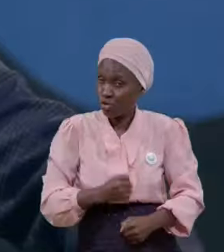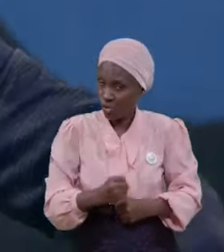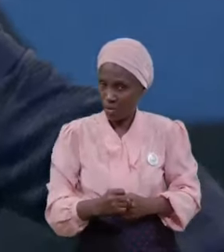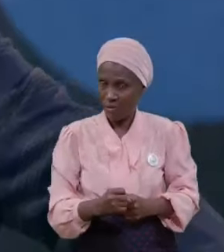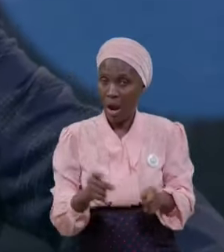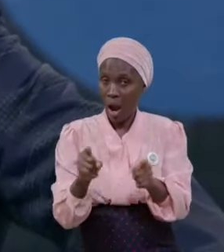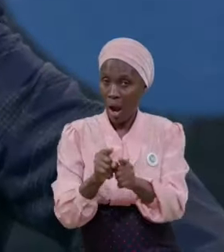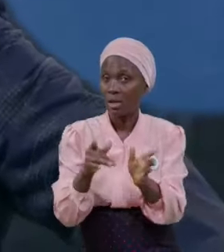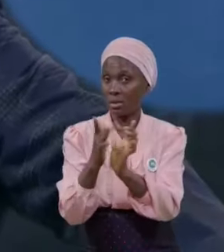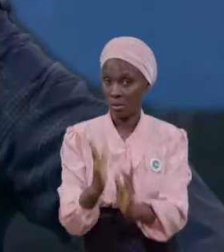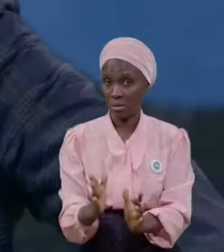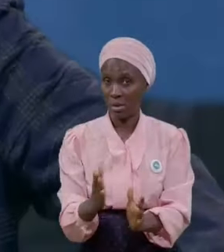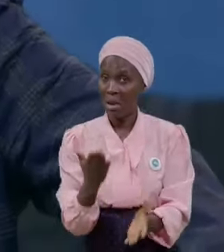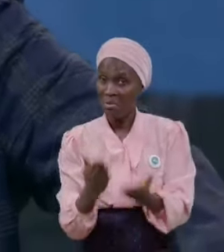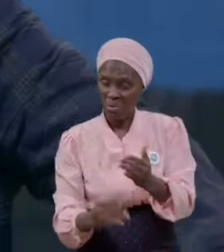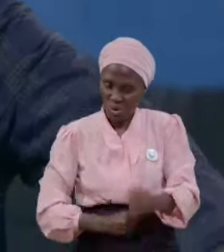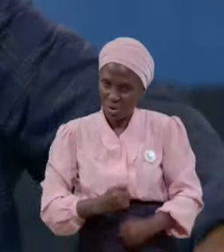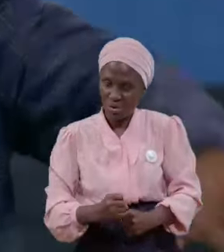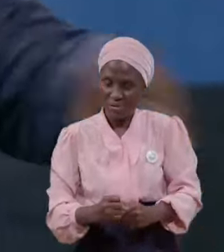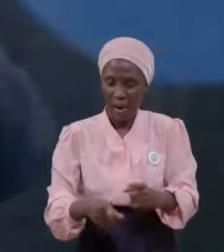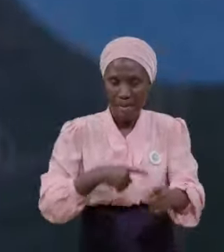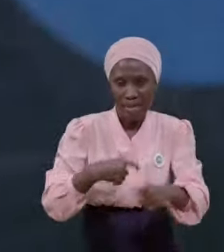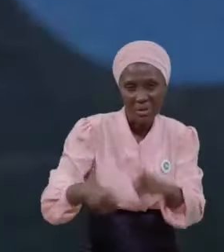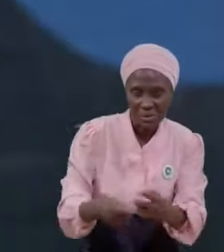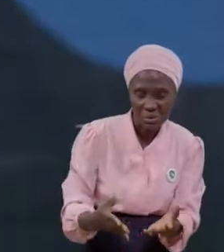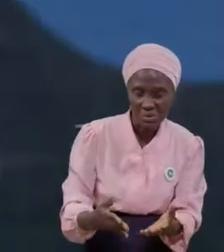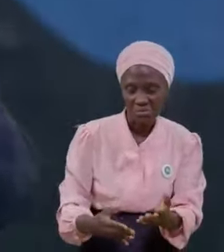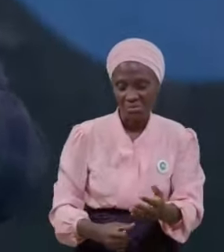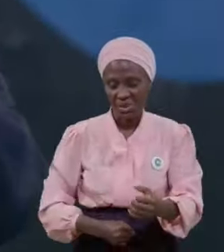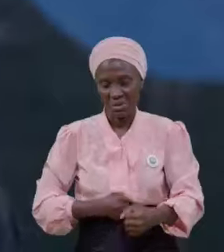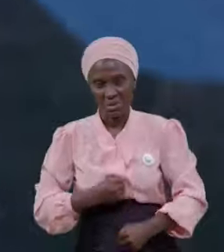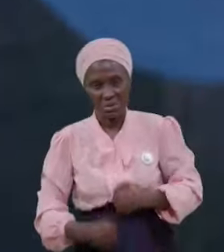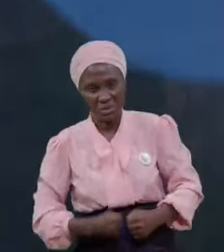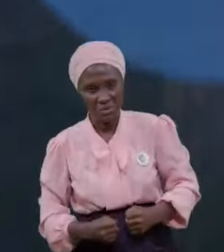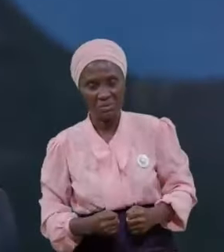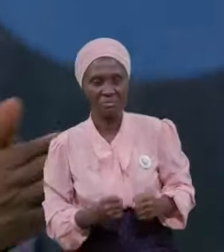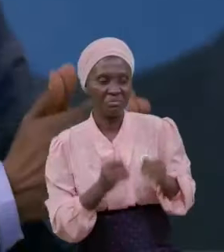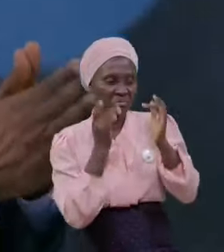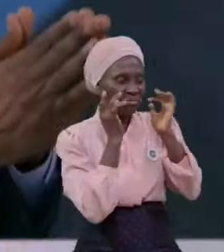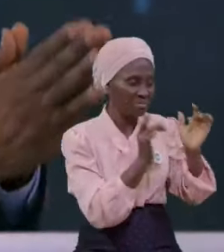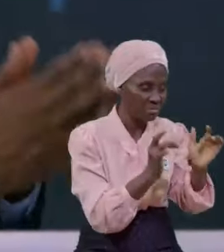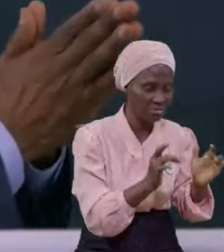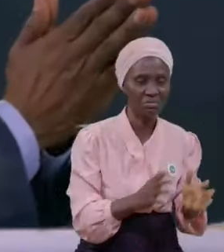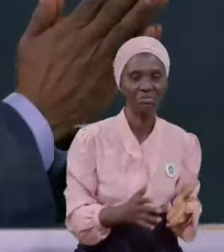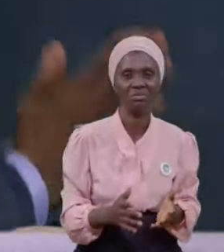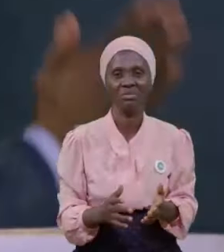suffer ridicule, suffer reproach, if anyone suffer as